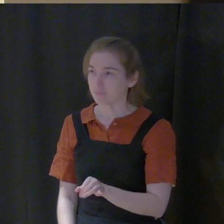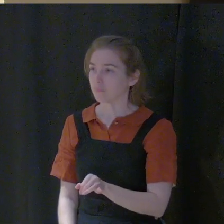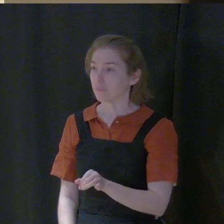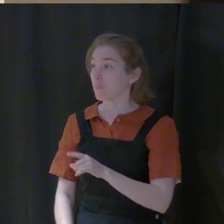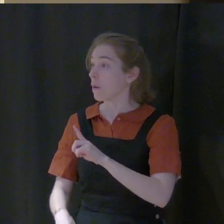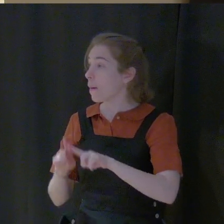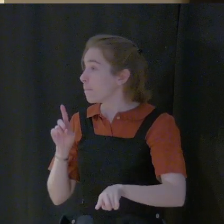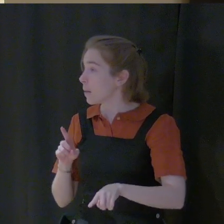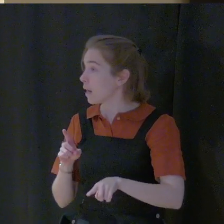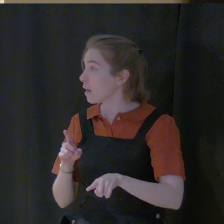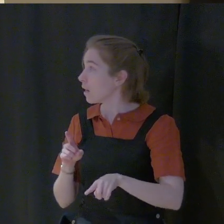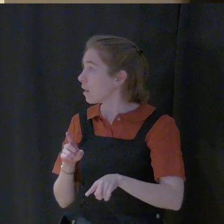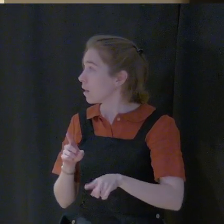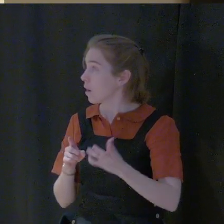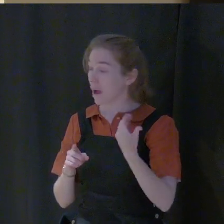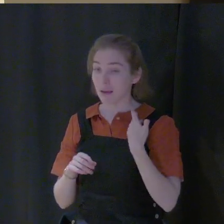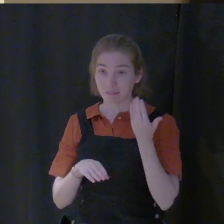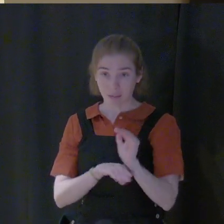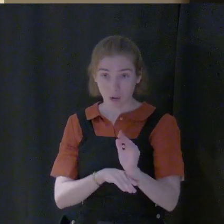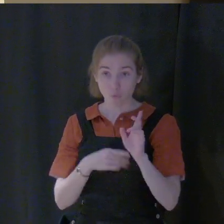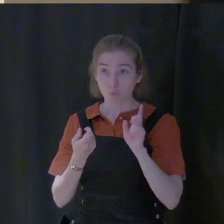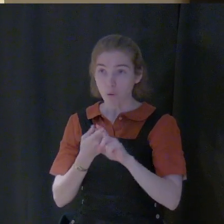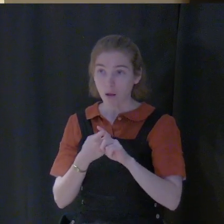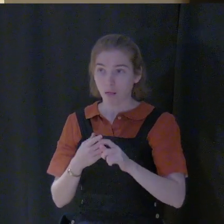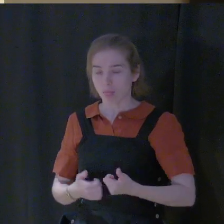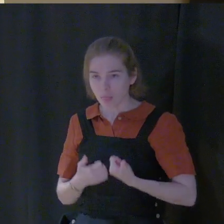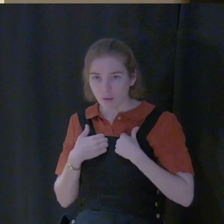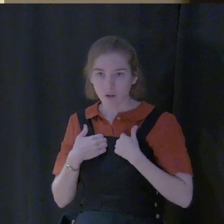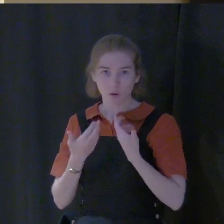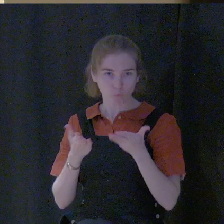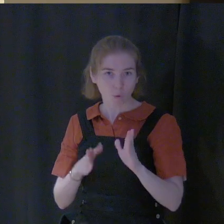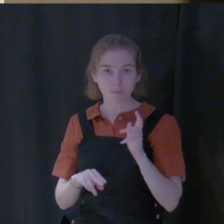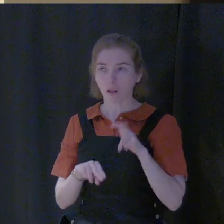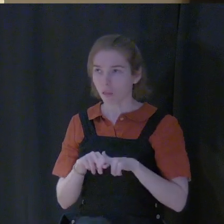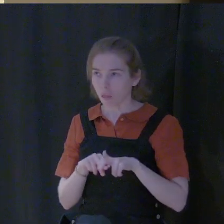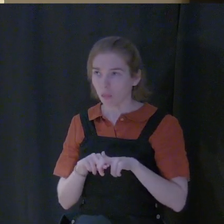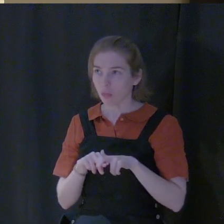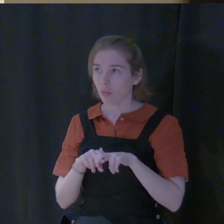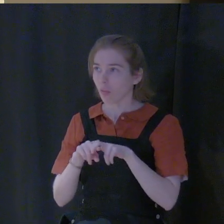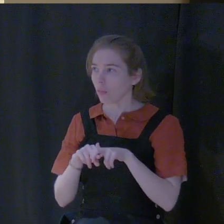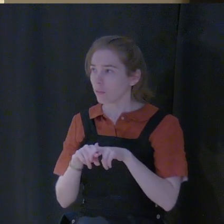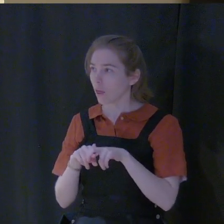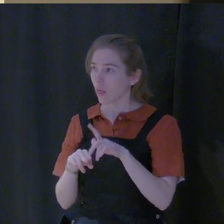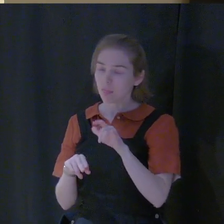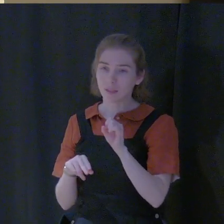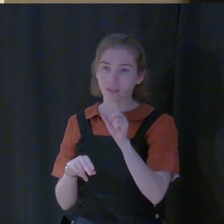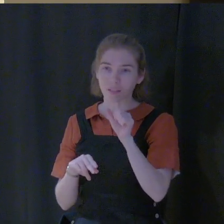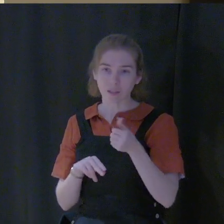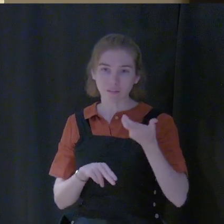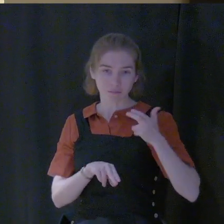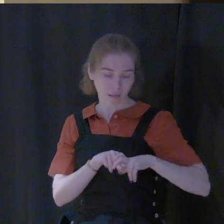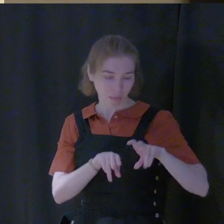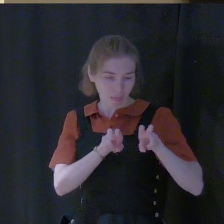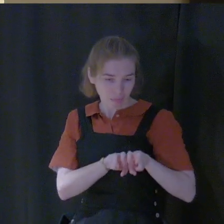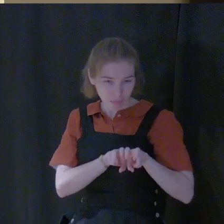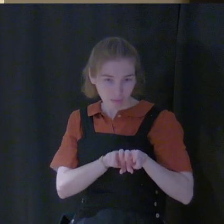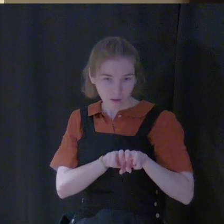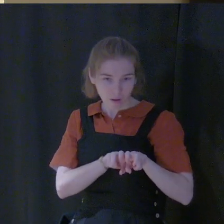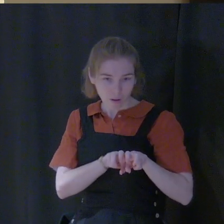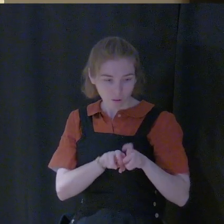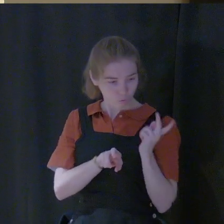But a night sitting in my living room, not doing anything, having Lisa just sitting in the living room, we're